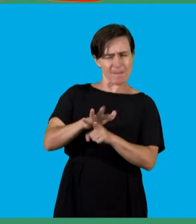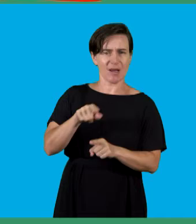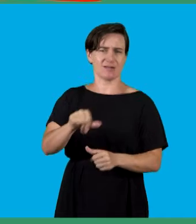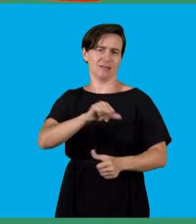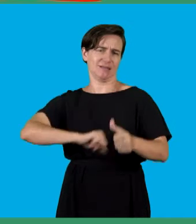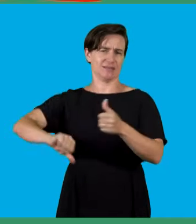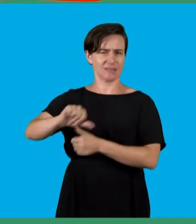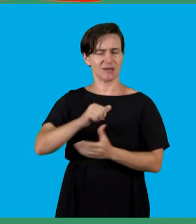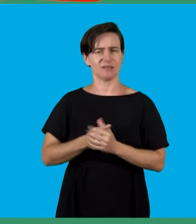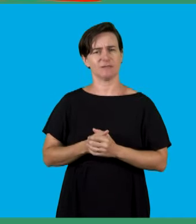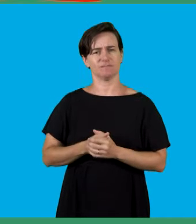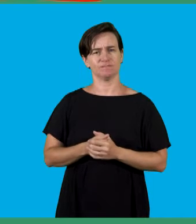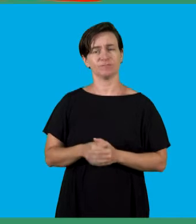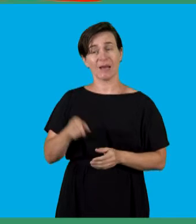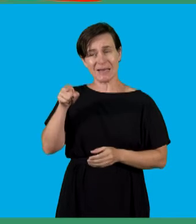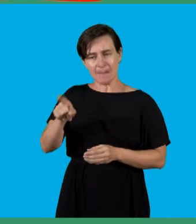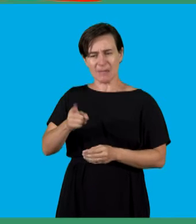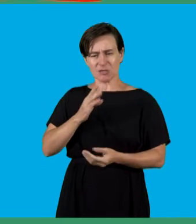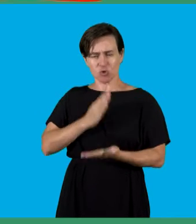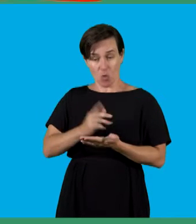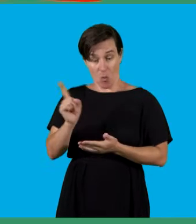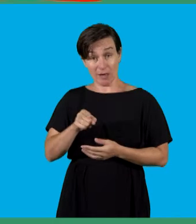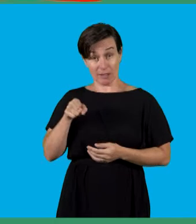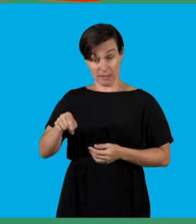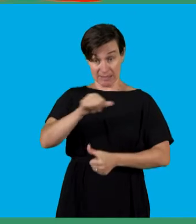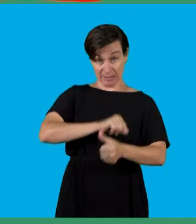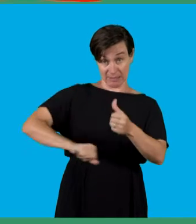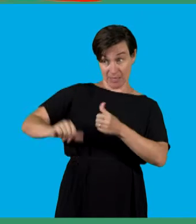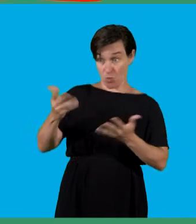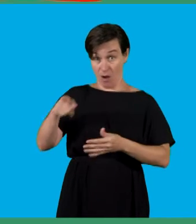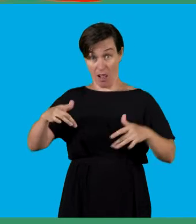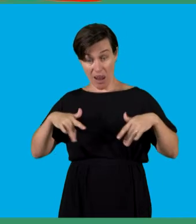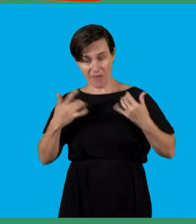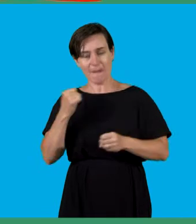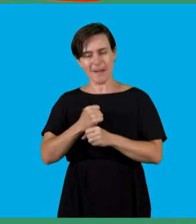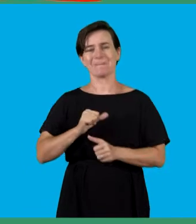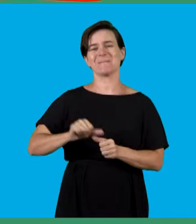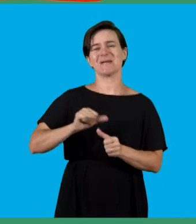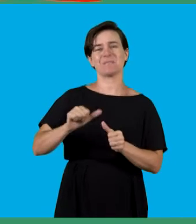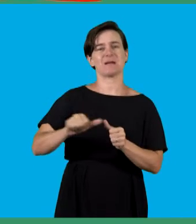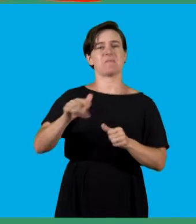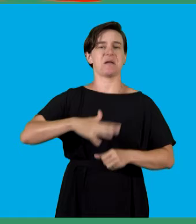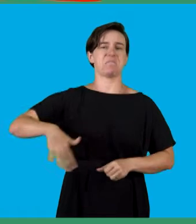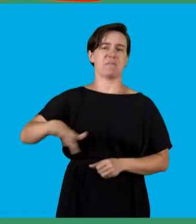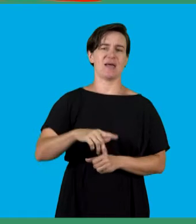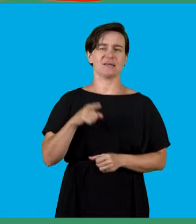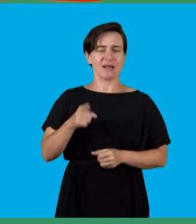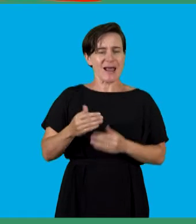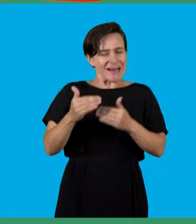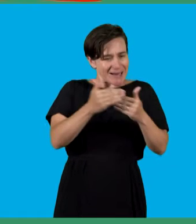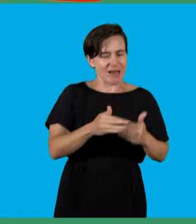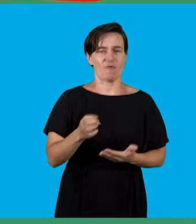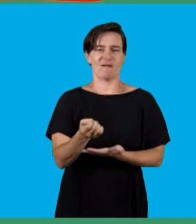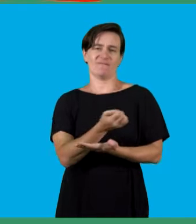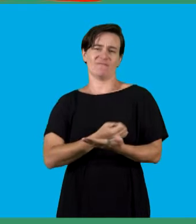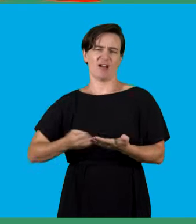that they have in terms of making the society that they live in a better place, taking care of the environment, not